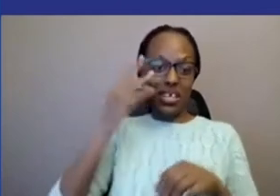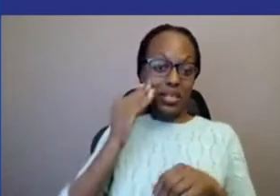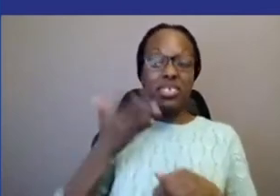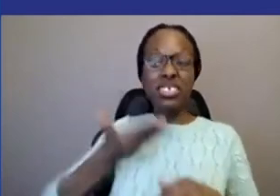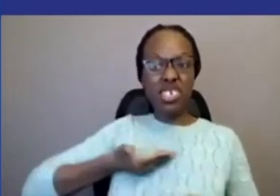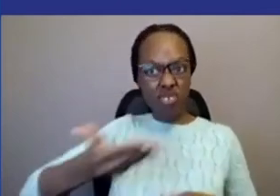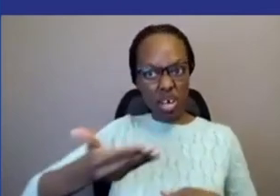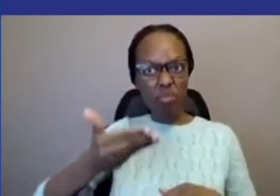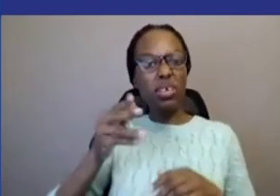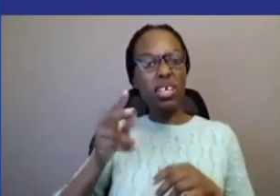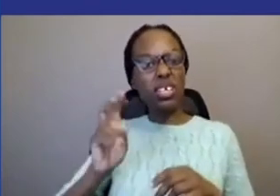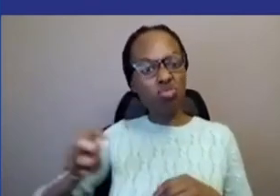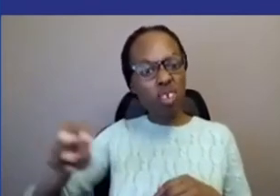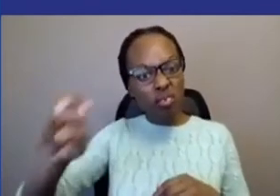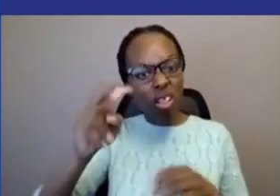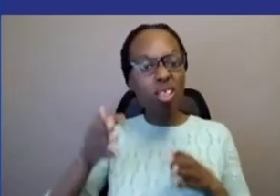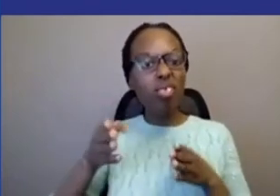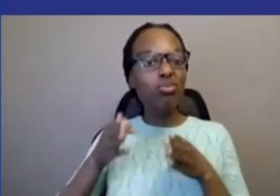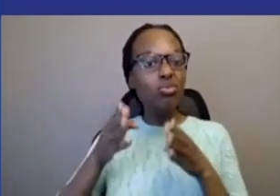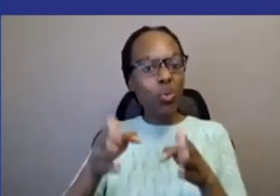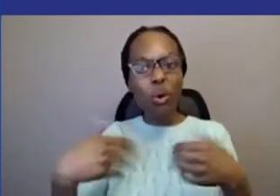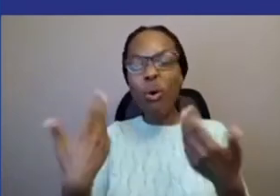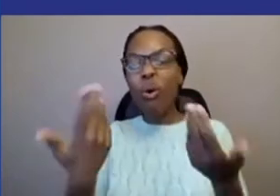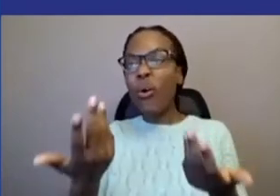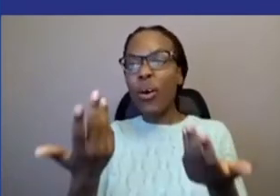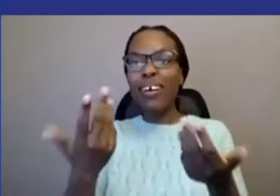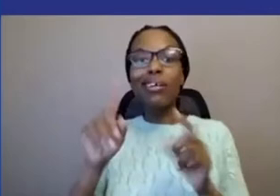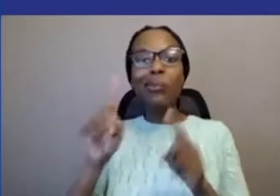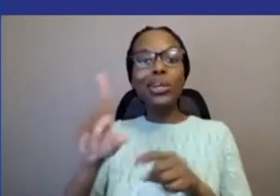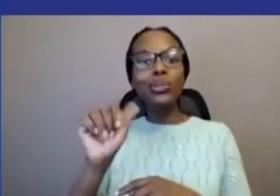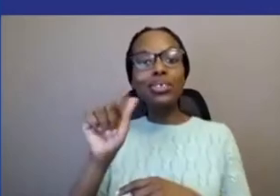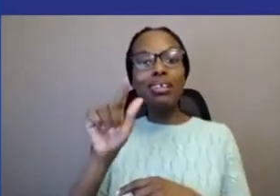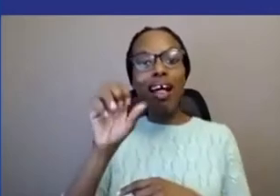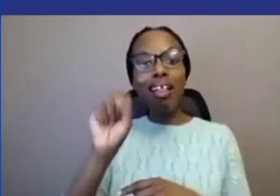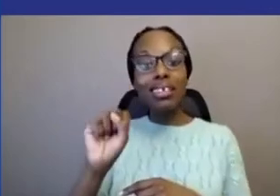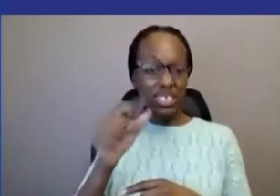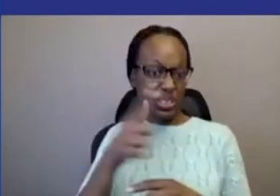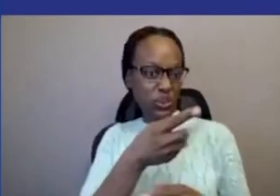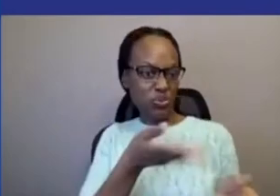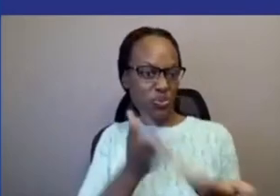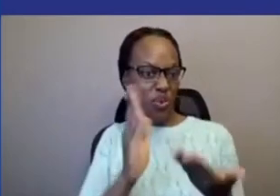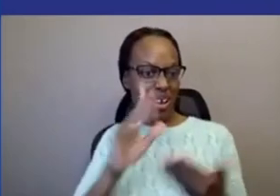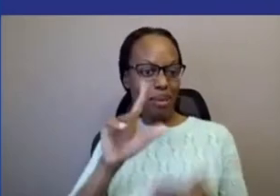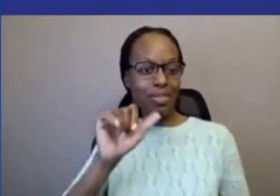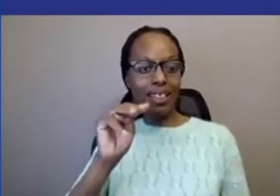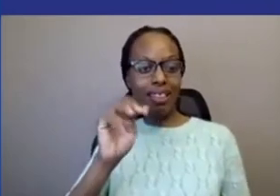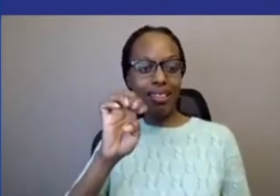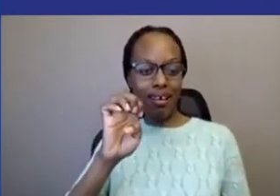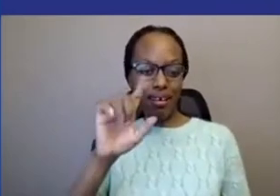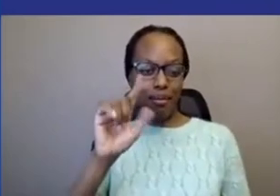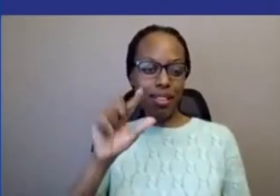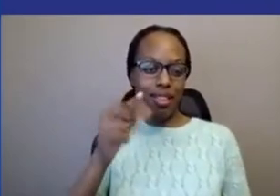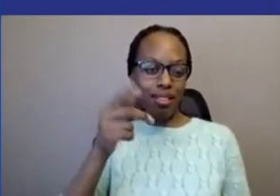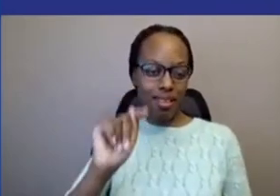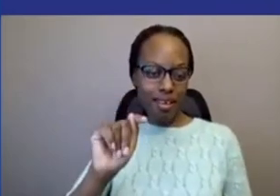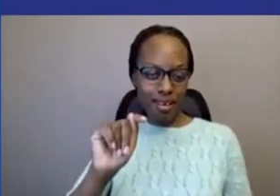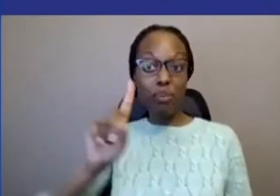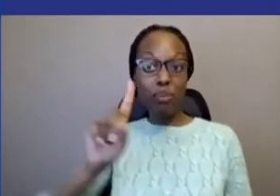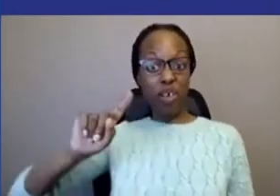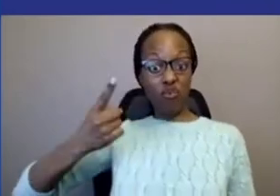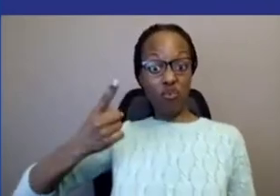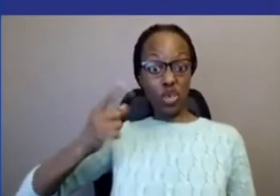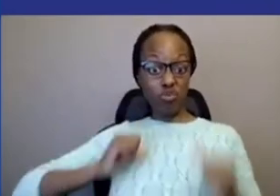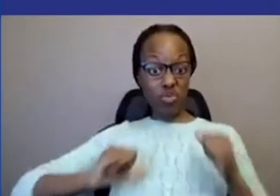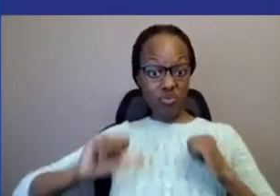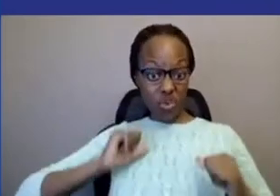in Dallas. We did, funny you mentioned the Limelight. My very first New York club performance downtown was at